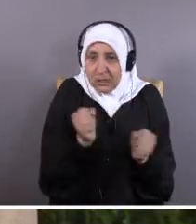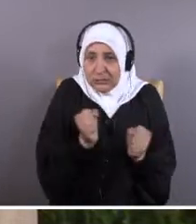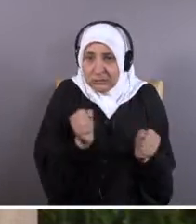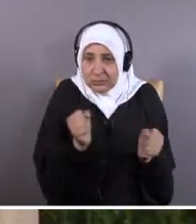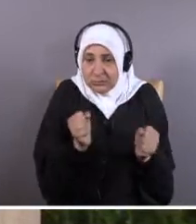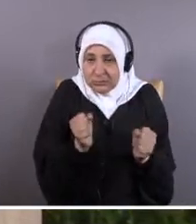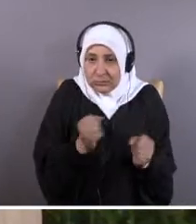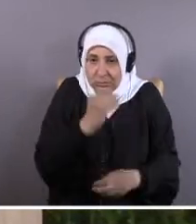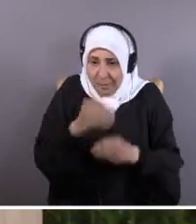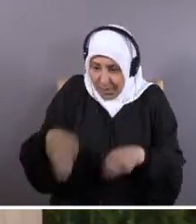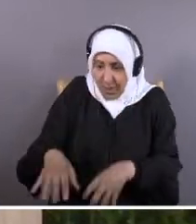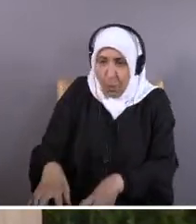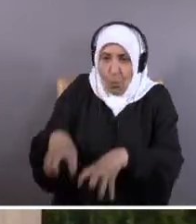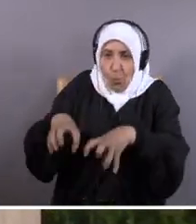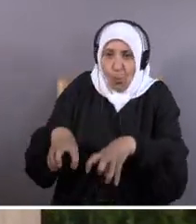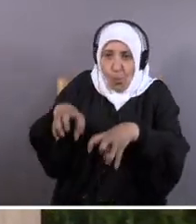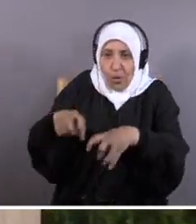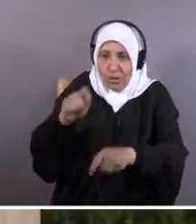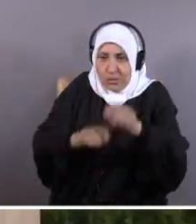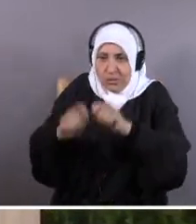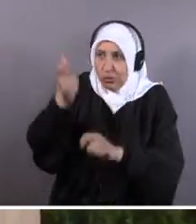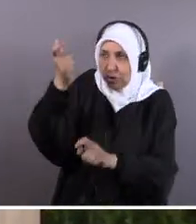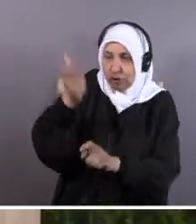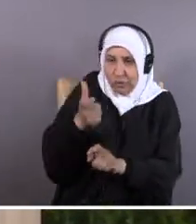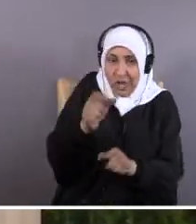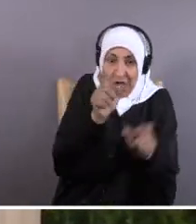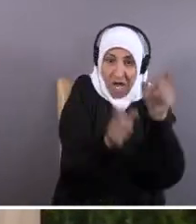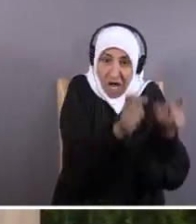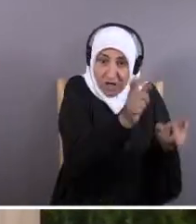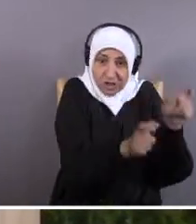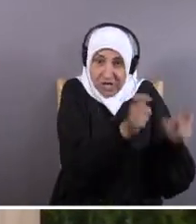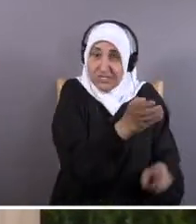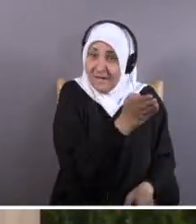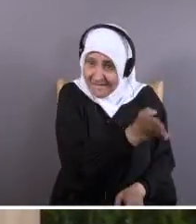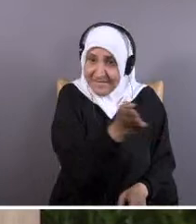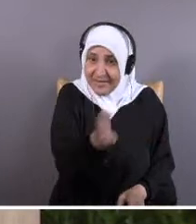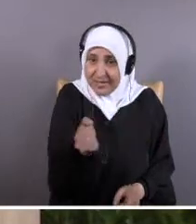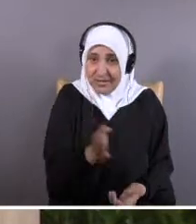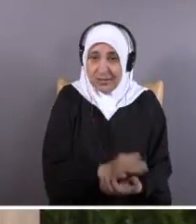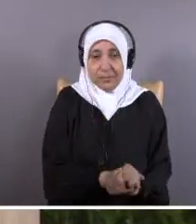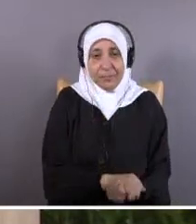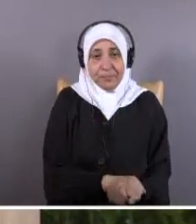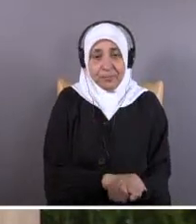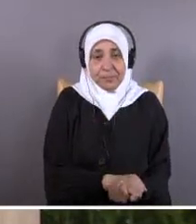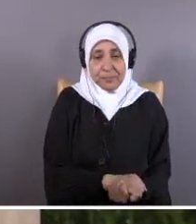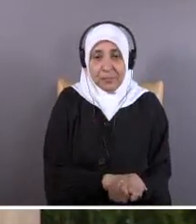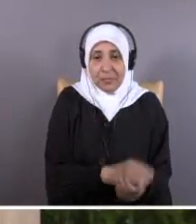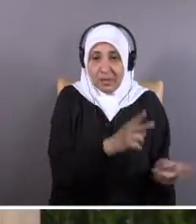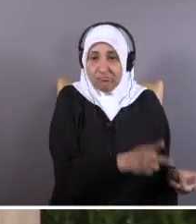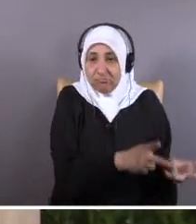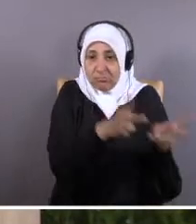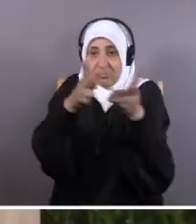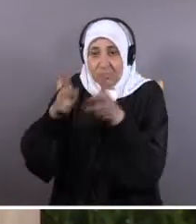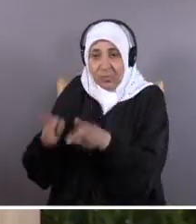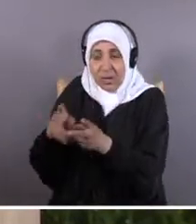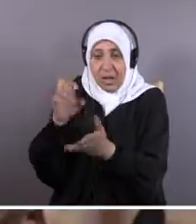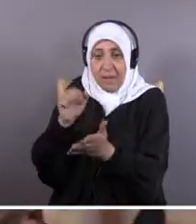And there are people now turning to what we call greenhouses.